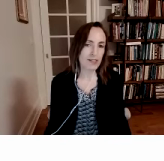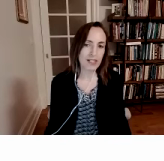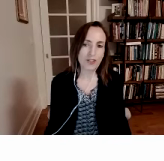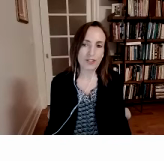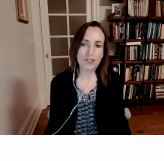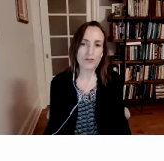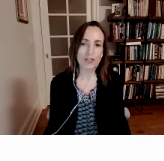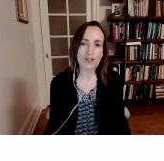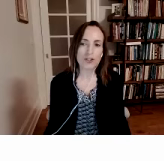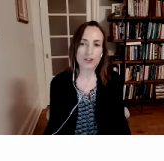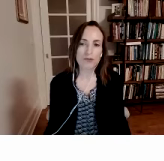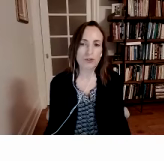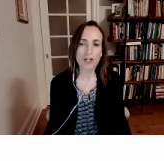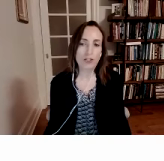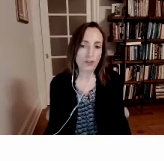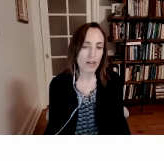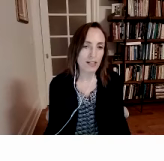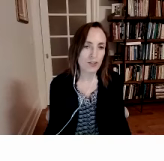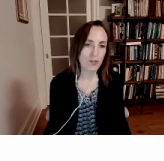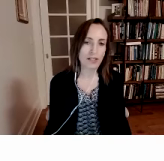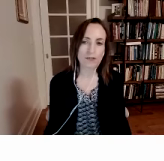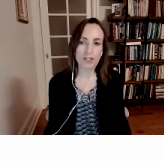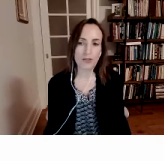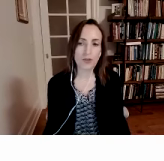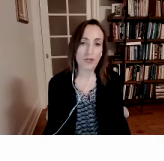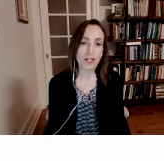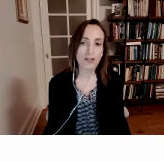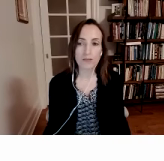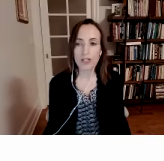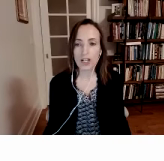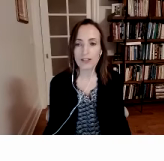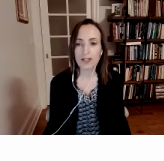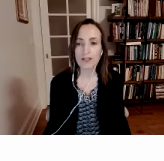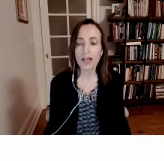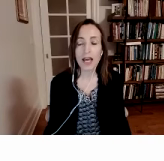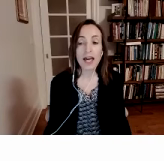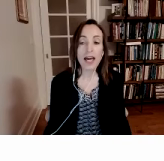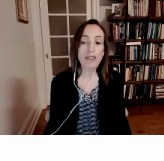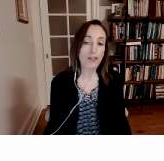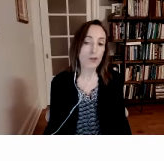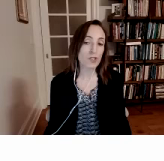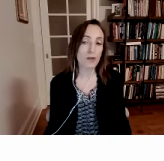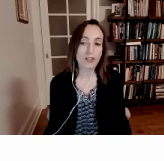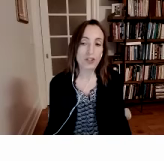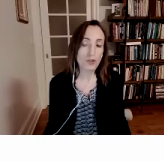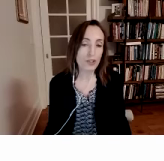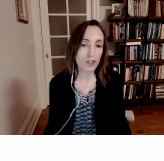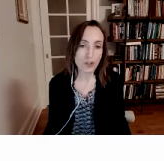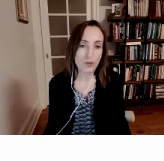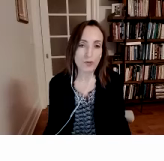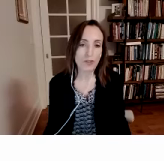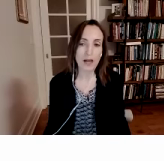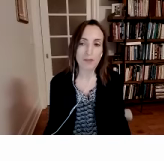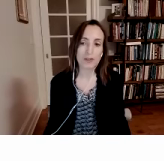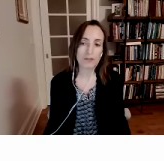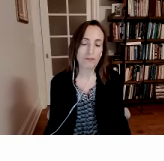prominence distinctions in relation to phonological factors like phrasal stress and pitch accents, and their corresponding acoustic